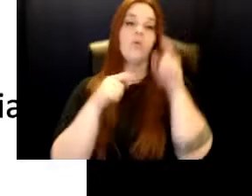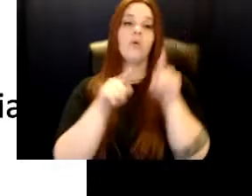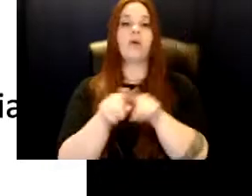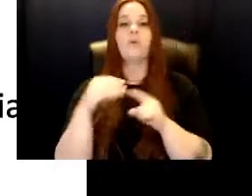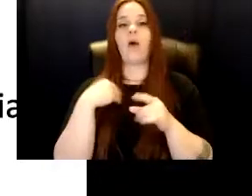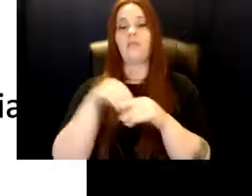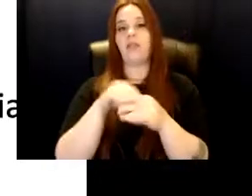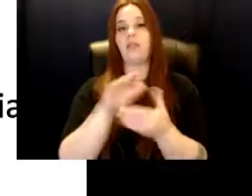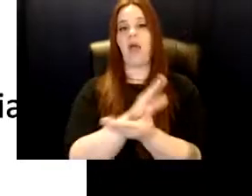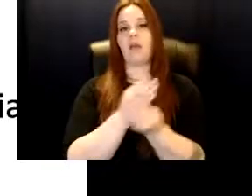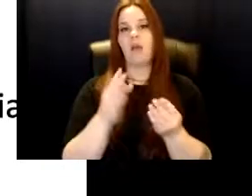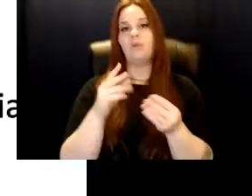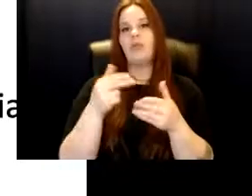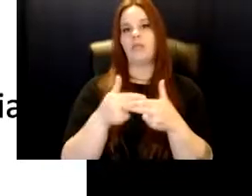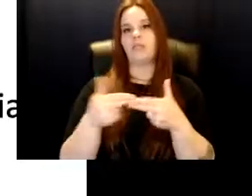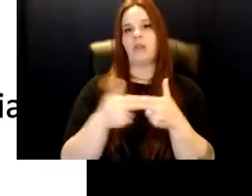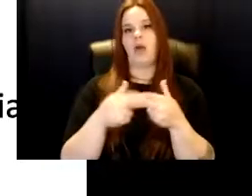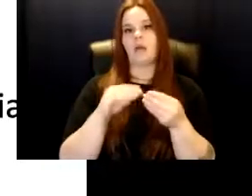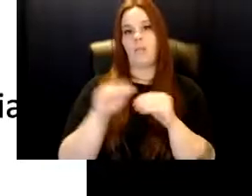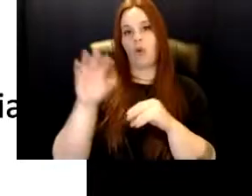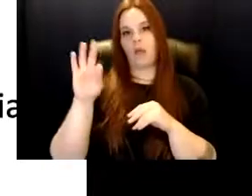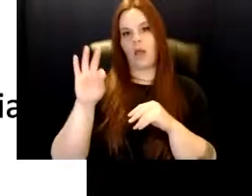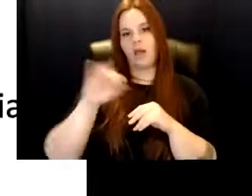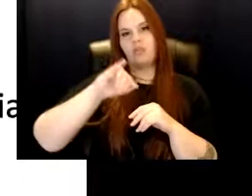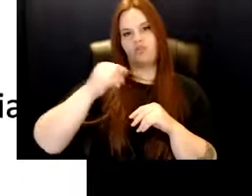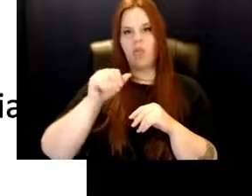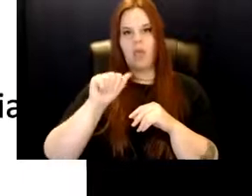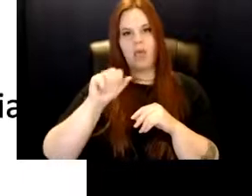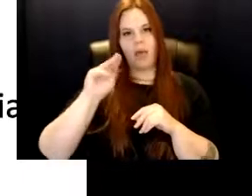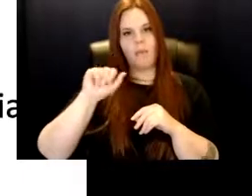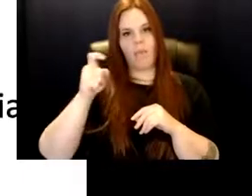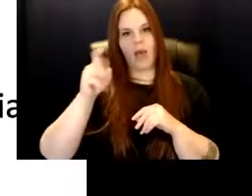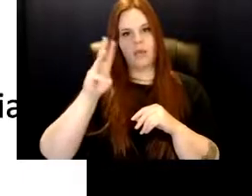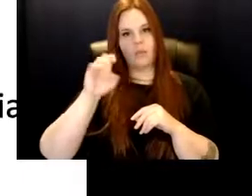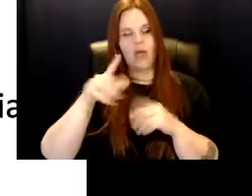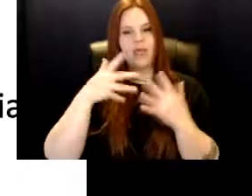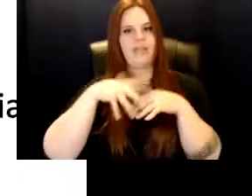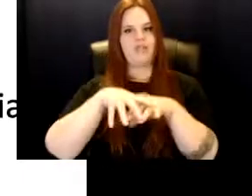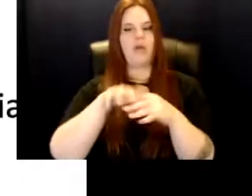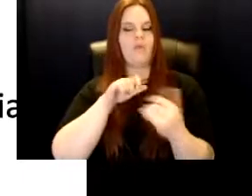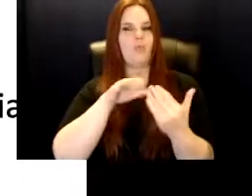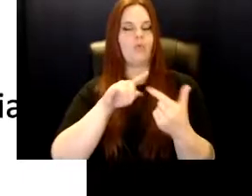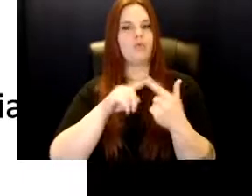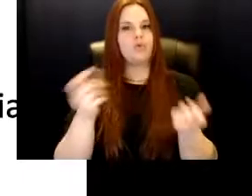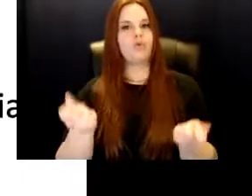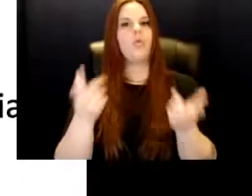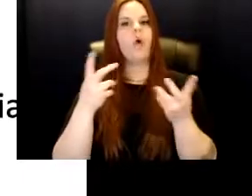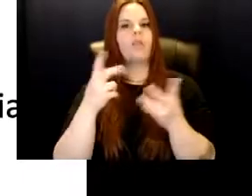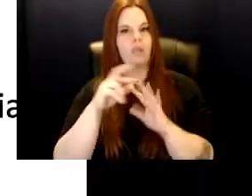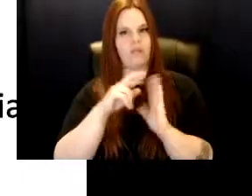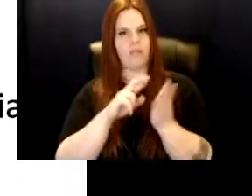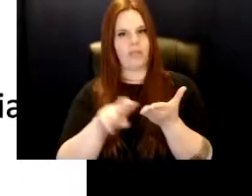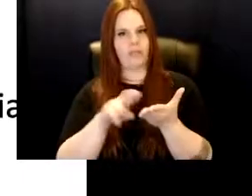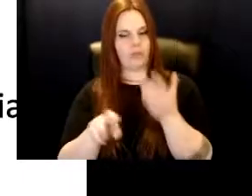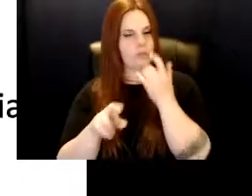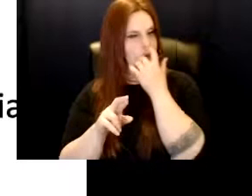handouts, it's slide number 9, and it's the J.A. Maxwell integrative approach to qualitative research, where